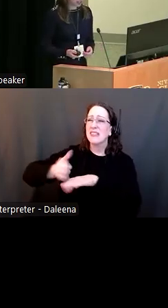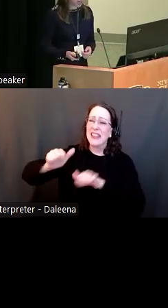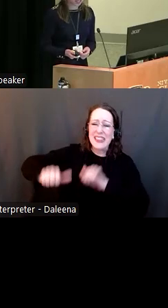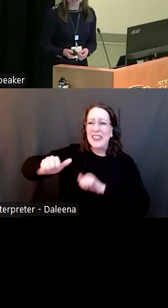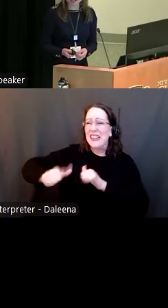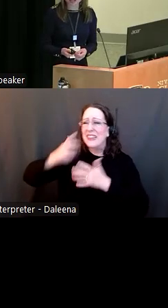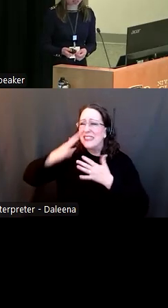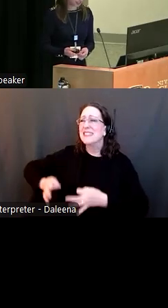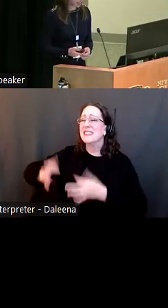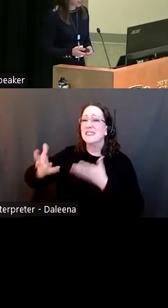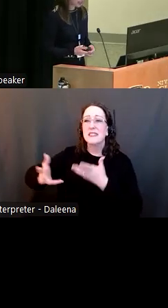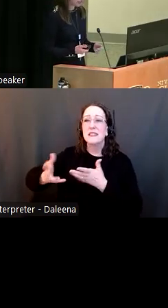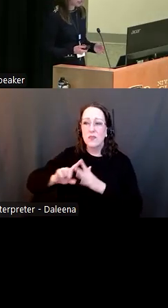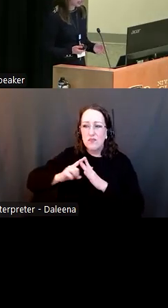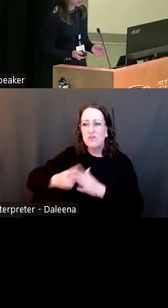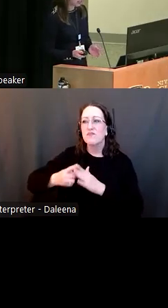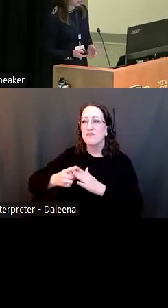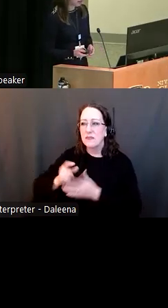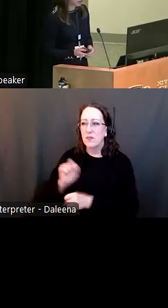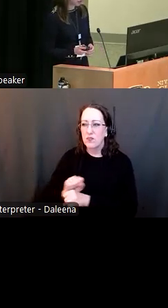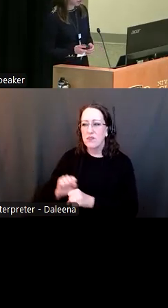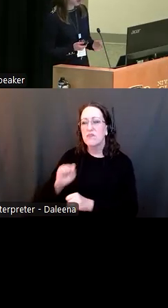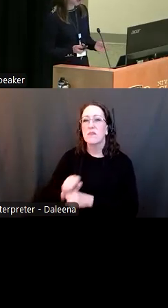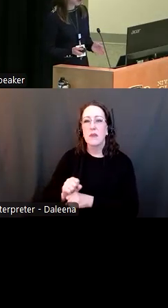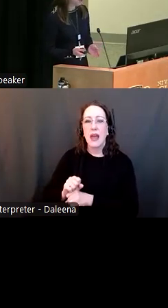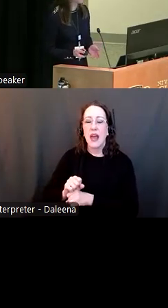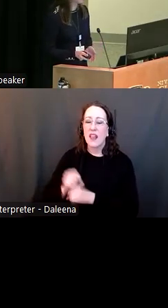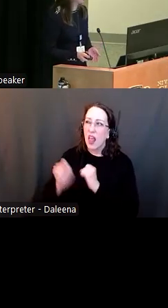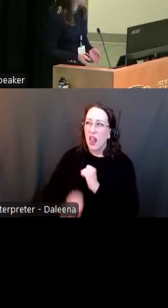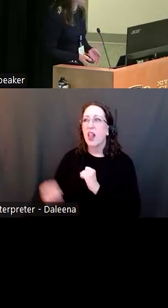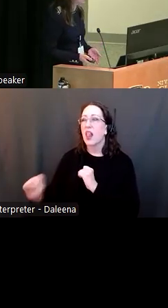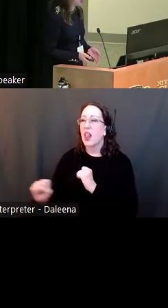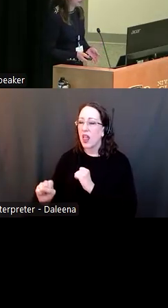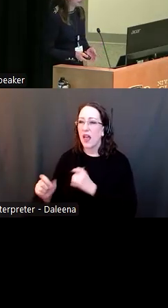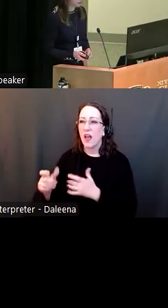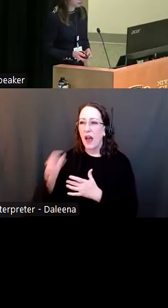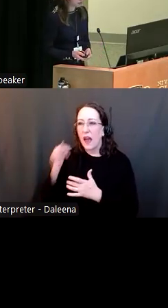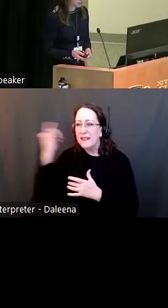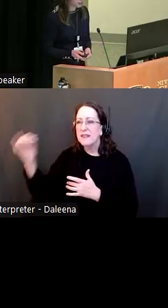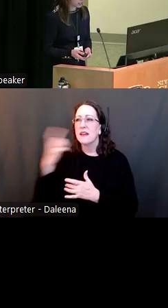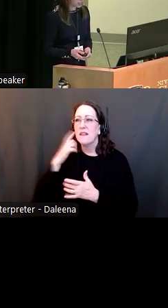initiate tasks, and exaggerated idea of the amount of effort required to engage in activity.